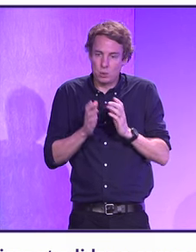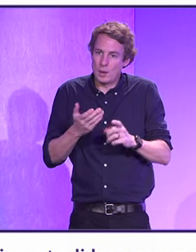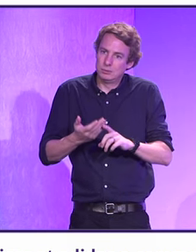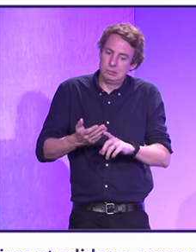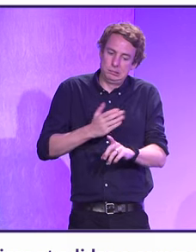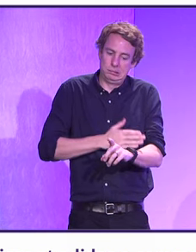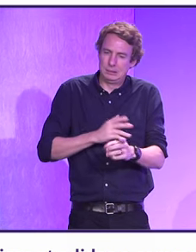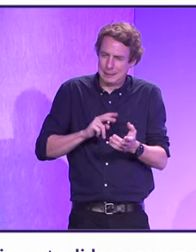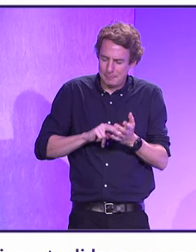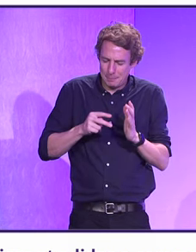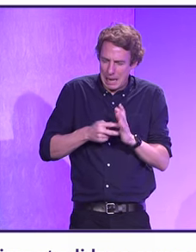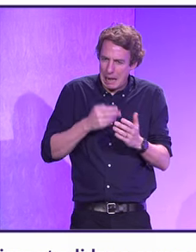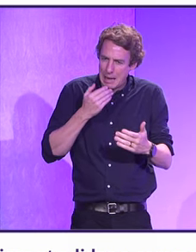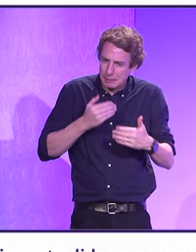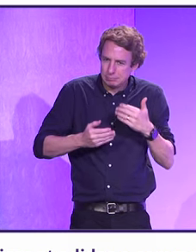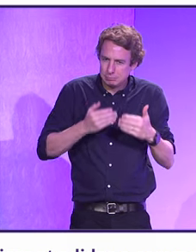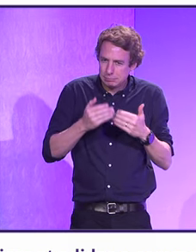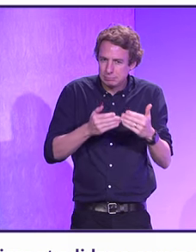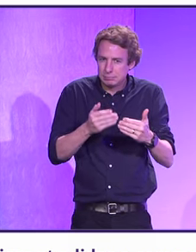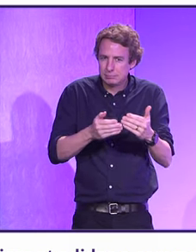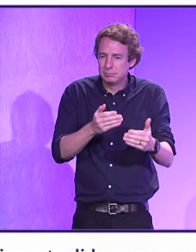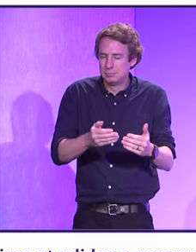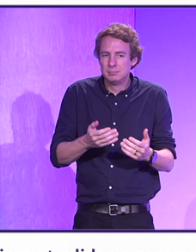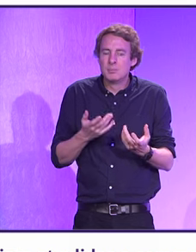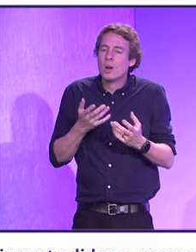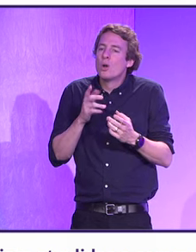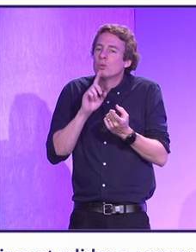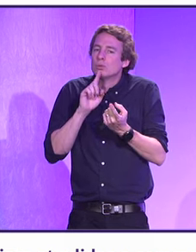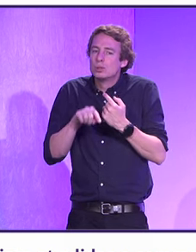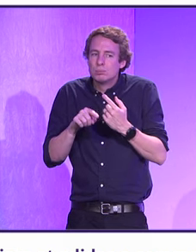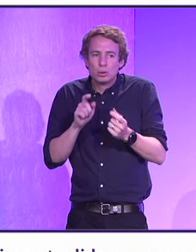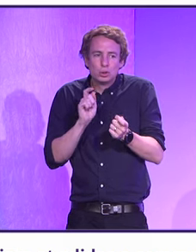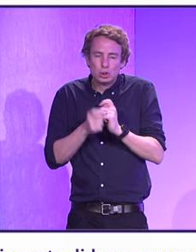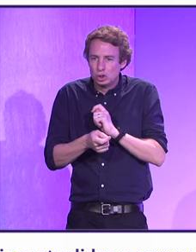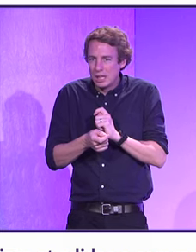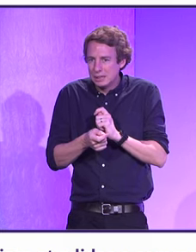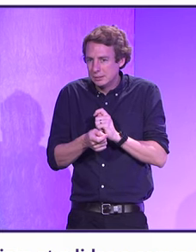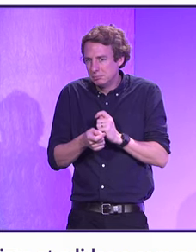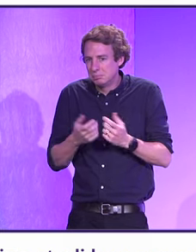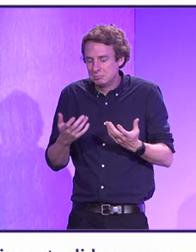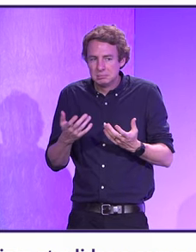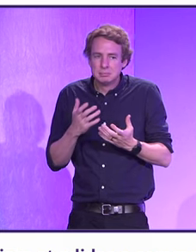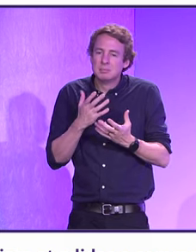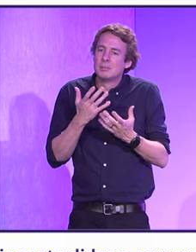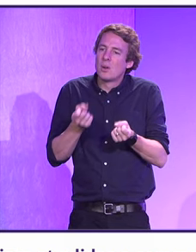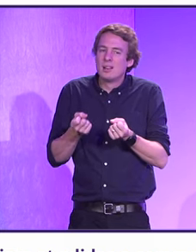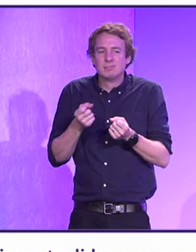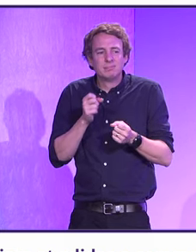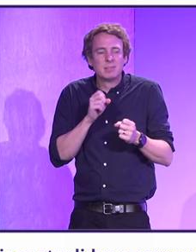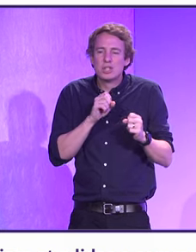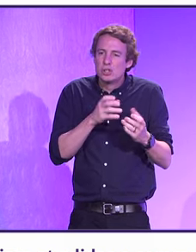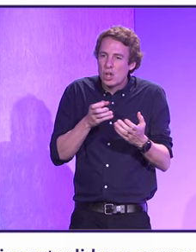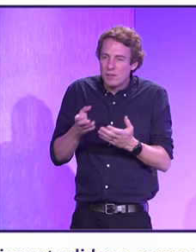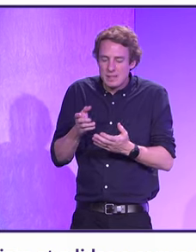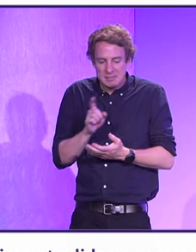to be carefully planned and deployed into the production. So you know there is a change into the response data structure, and then the